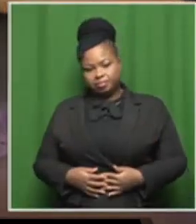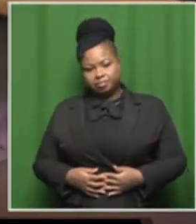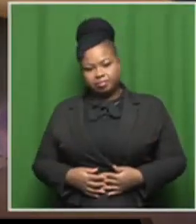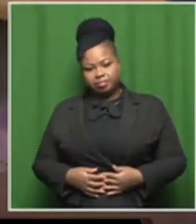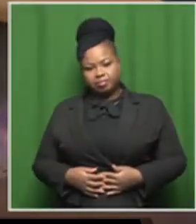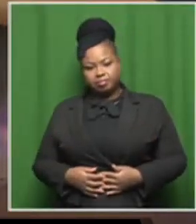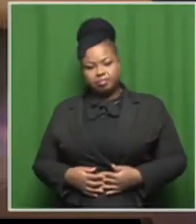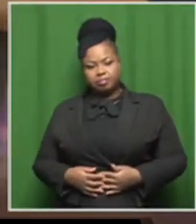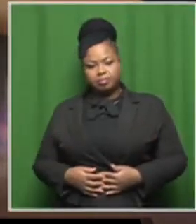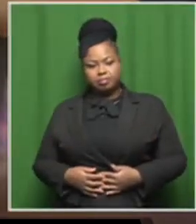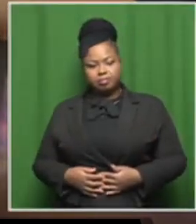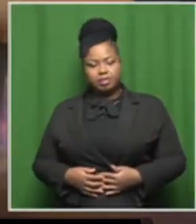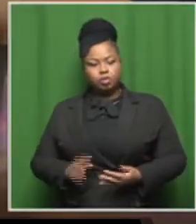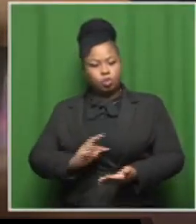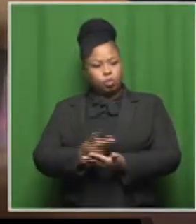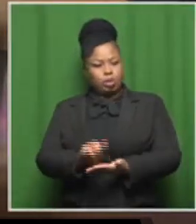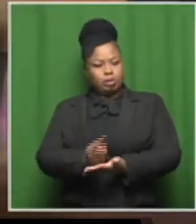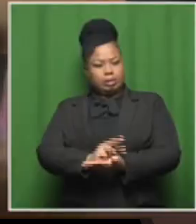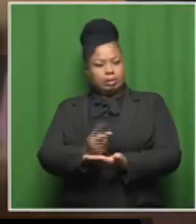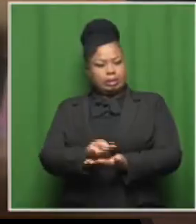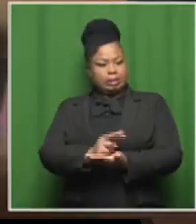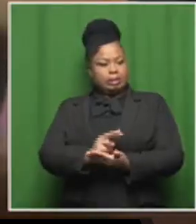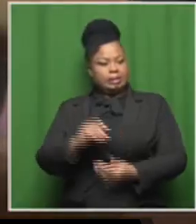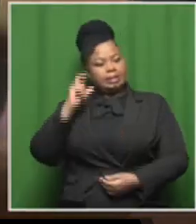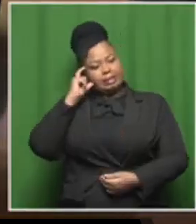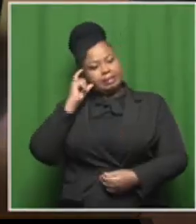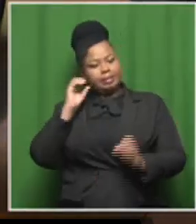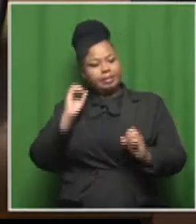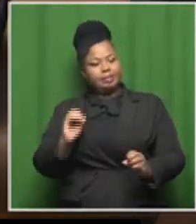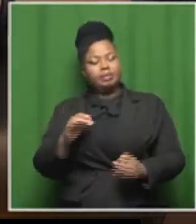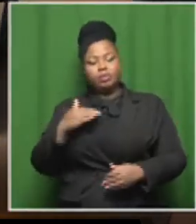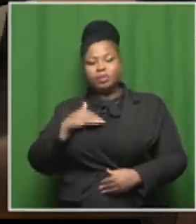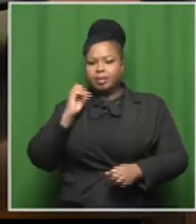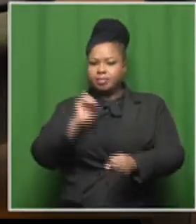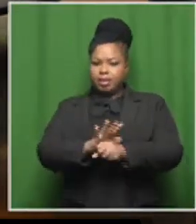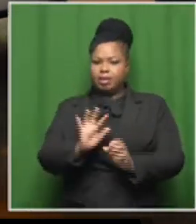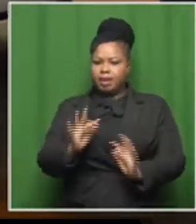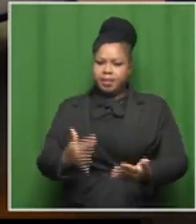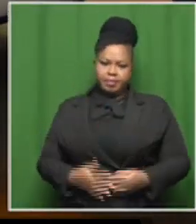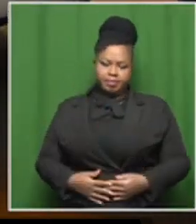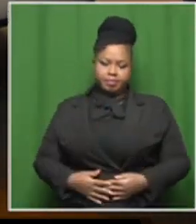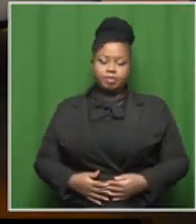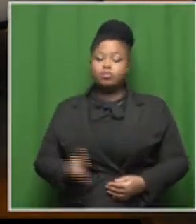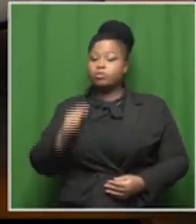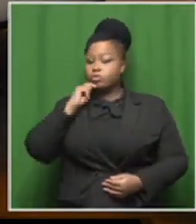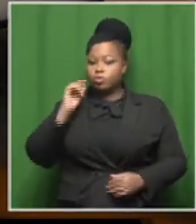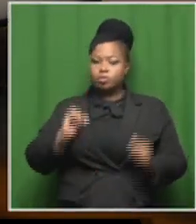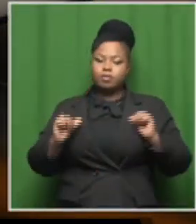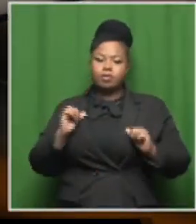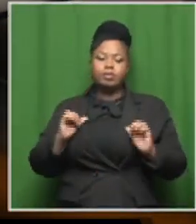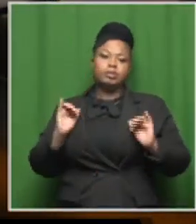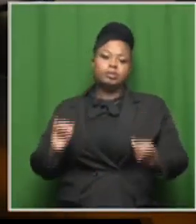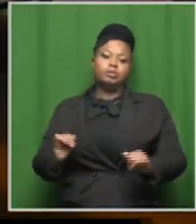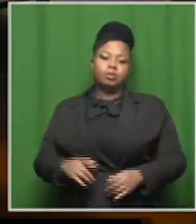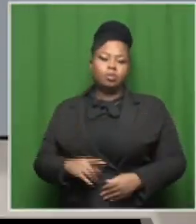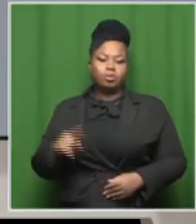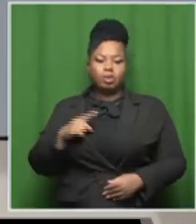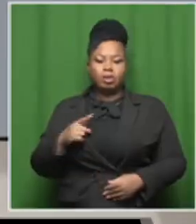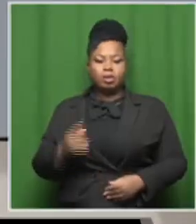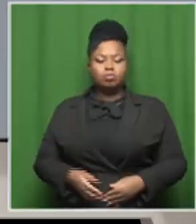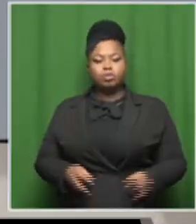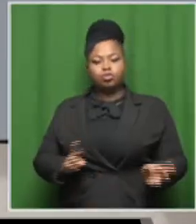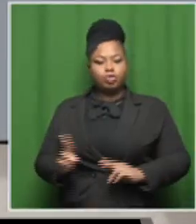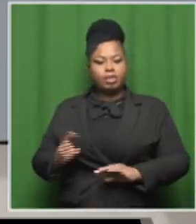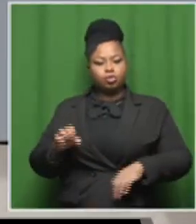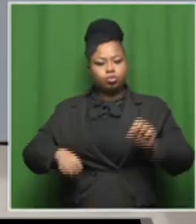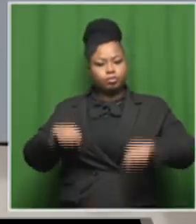with regards to how sleep deprivation may impact your performance? Yeah, it definitely slows you down from the aspect of getting ready to go cycle or